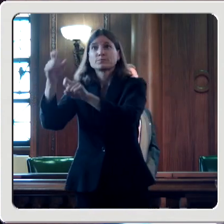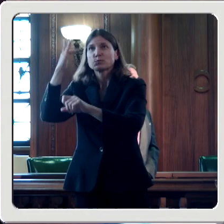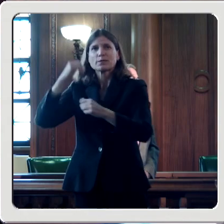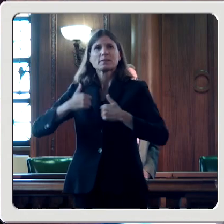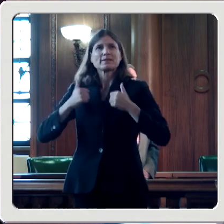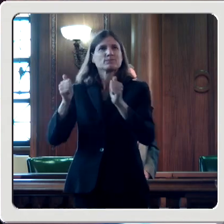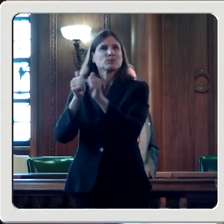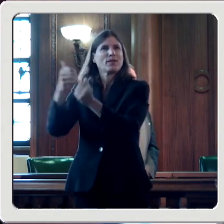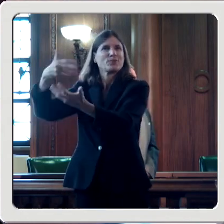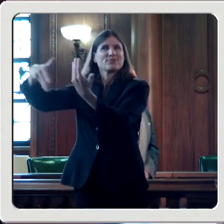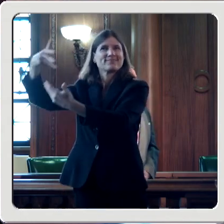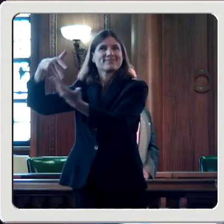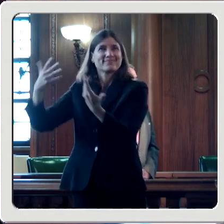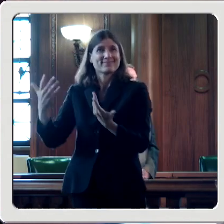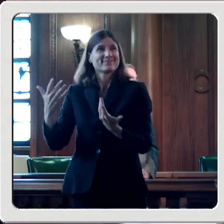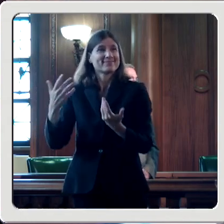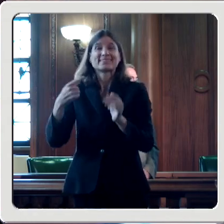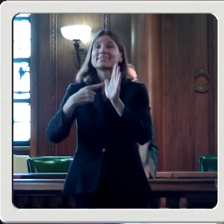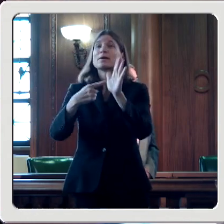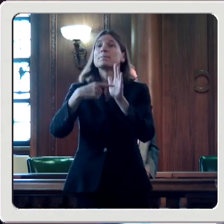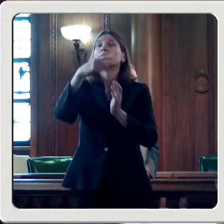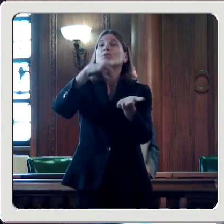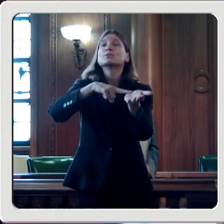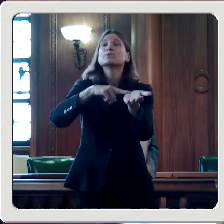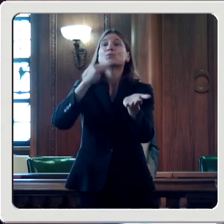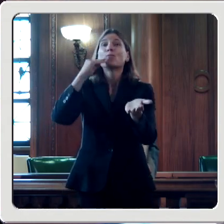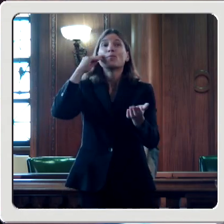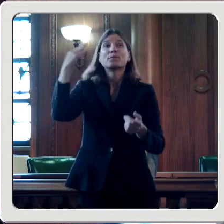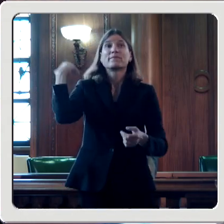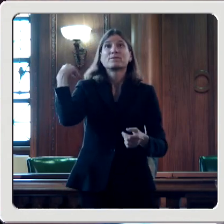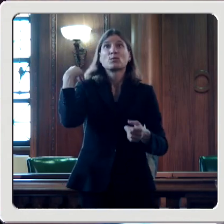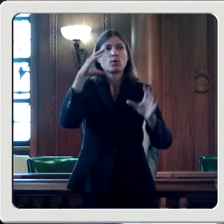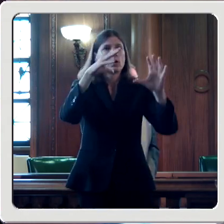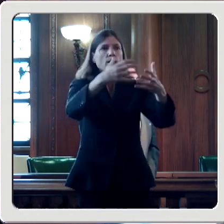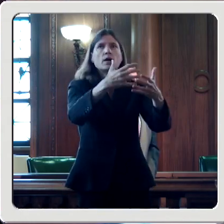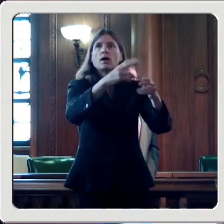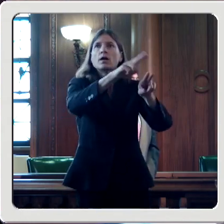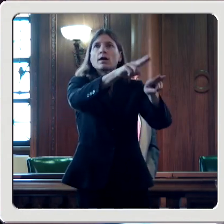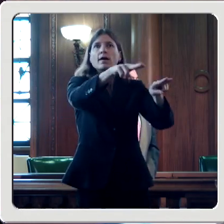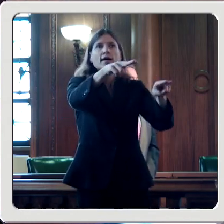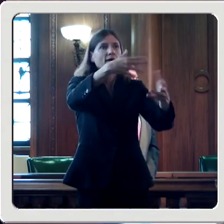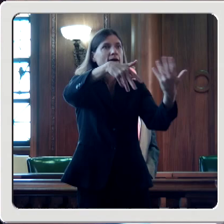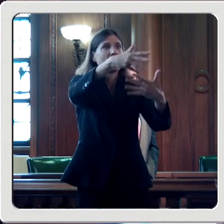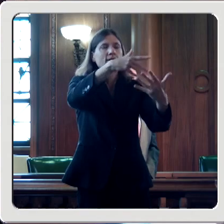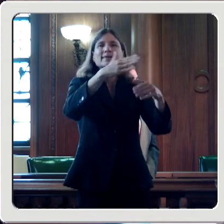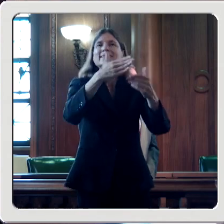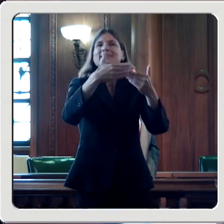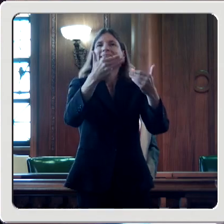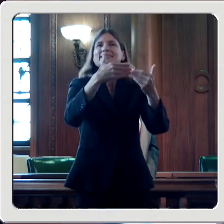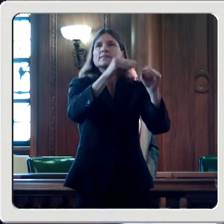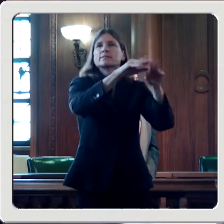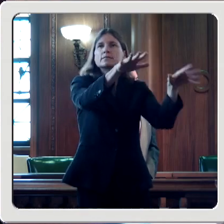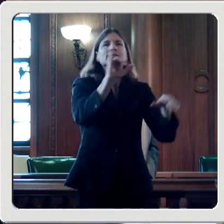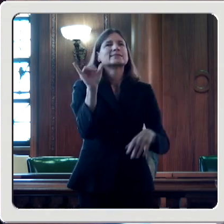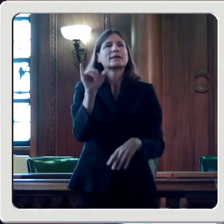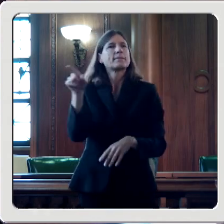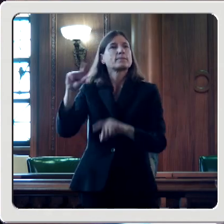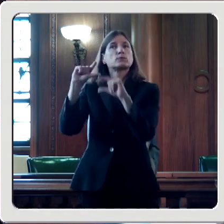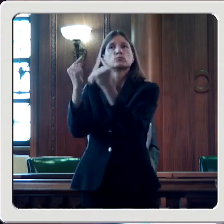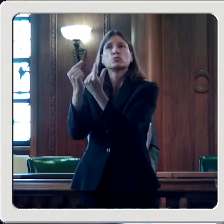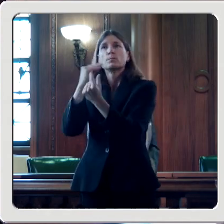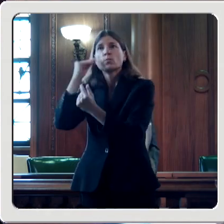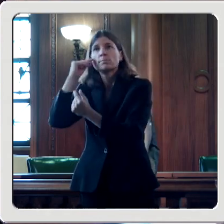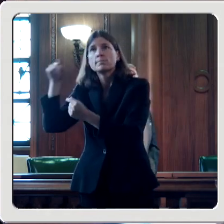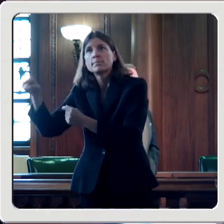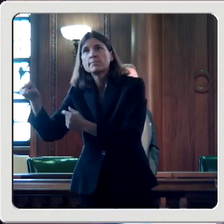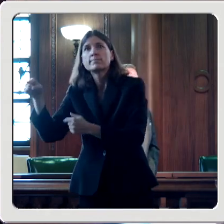facilities, as well as the safety protocols that have been put in place, have lessened the overall impact on those